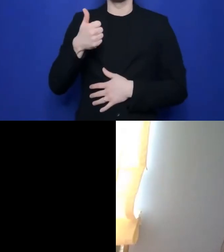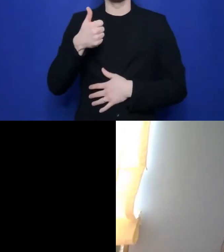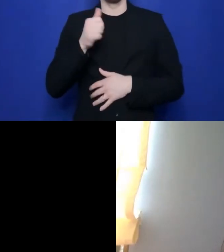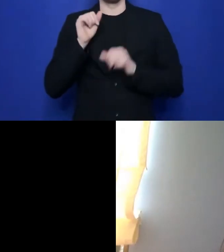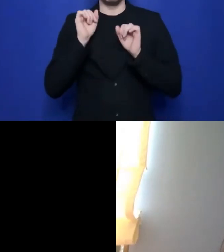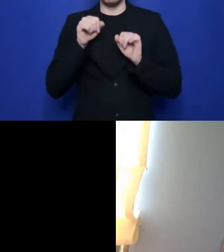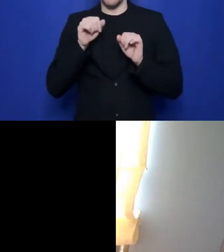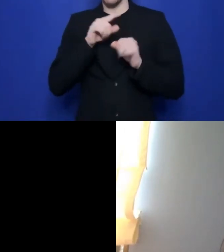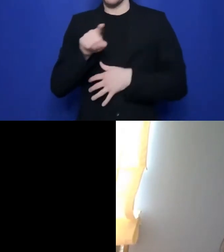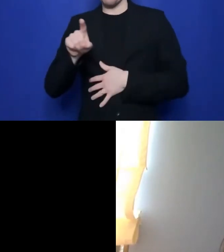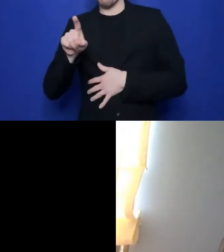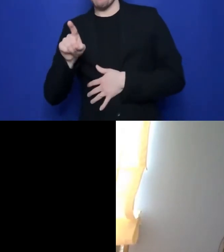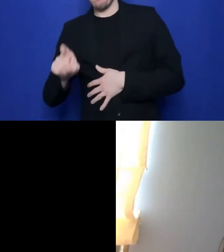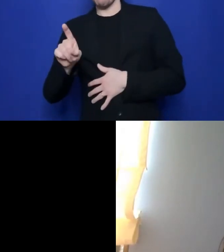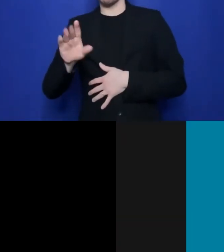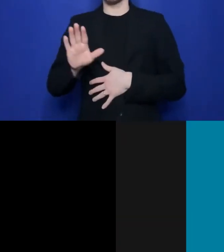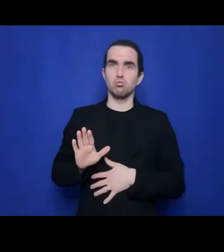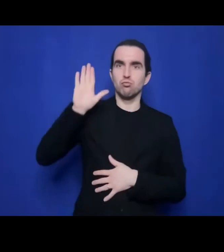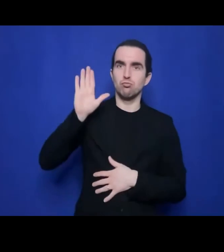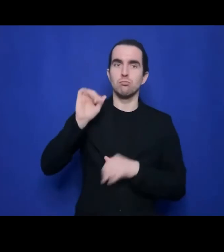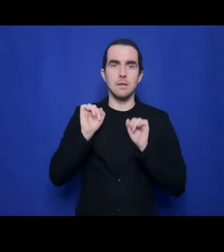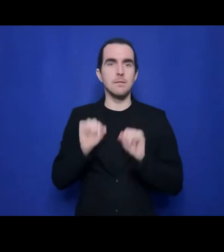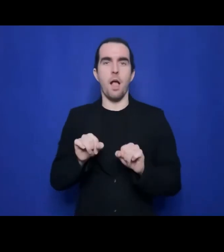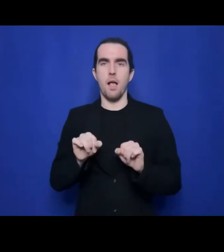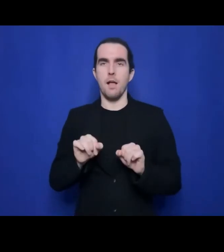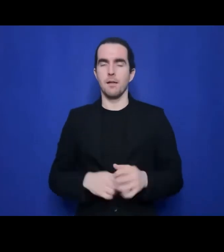Tenemos una. Nielsen.